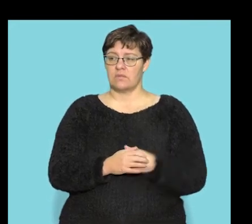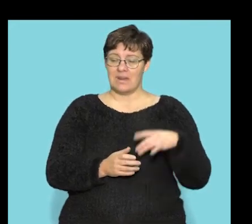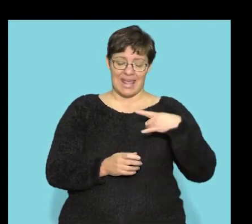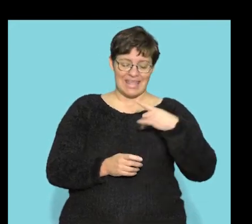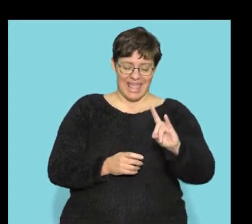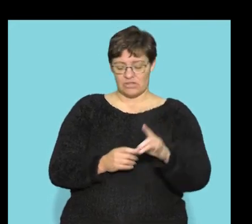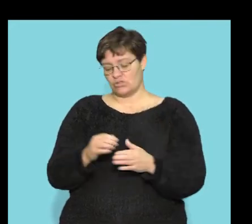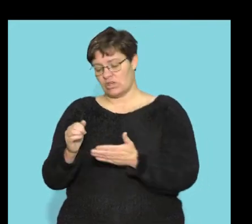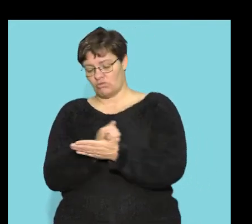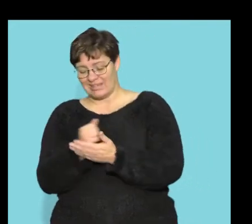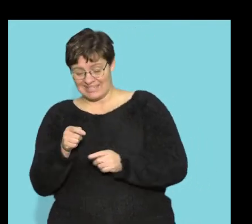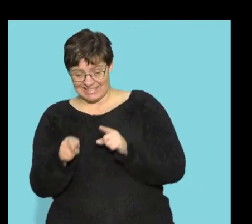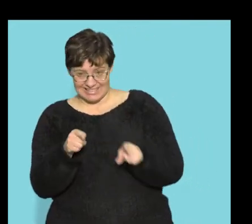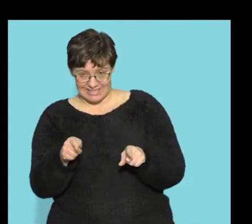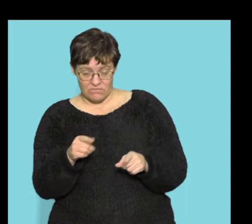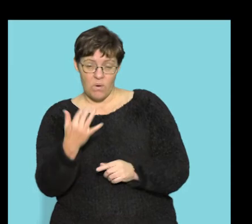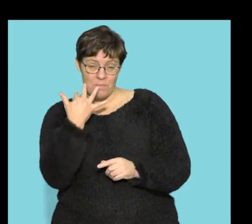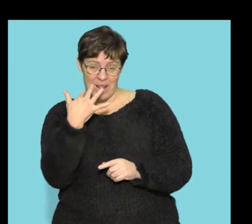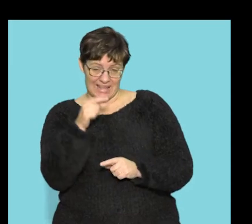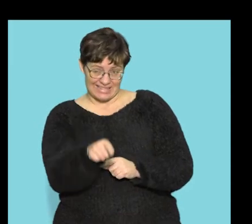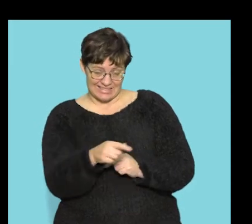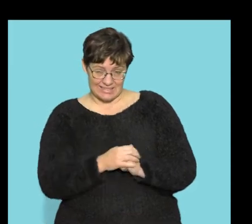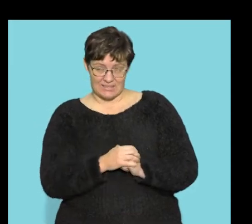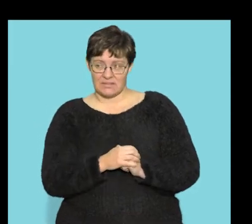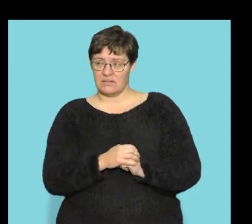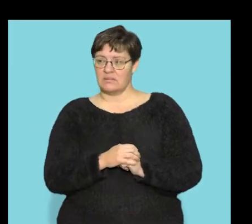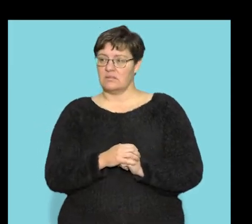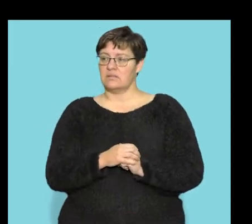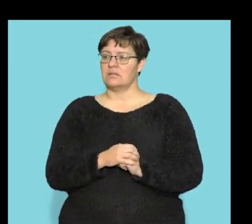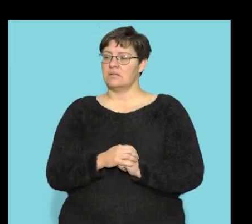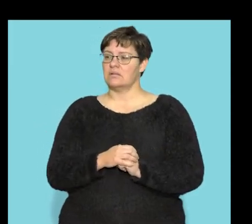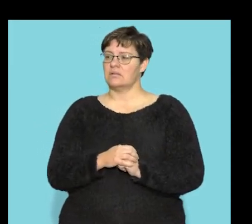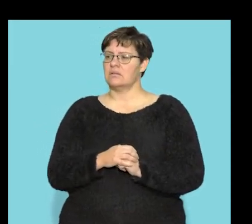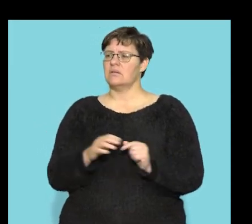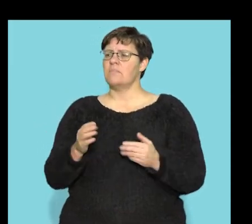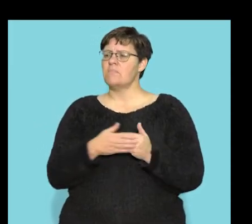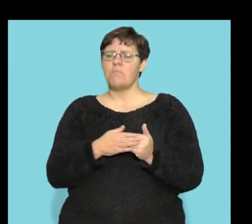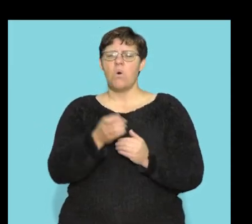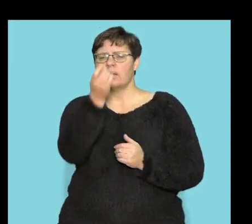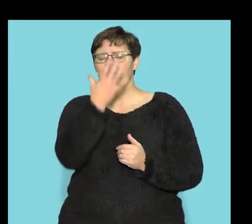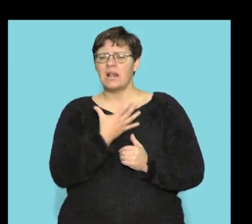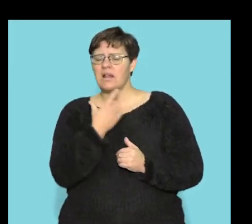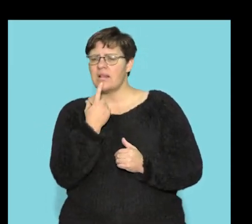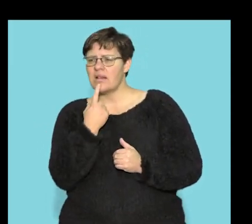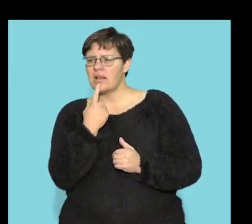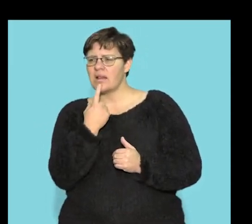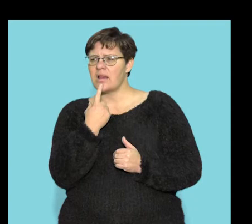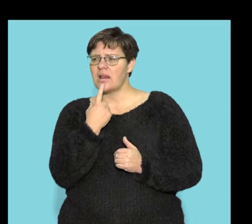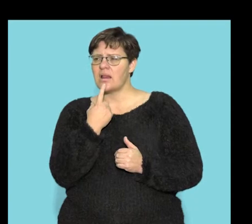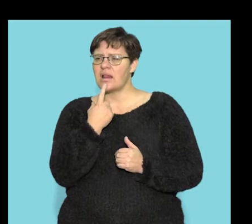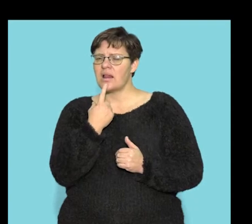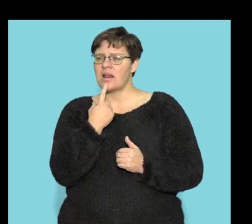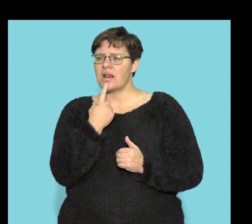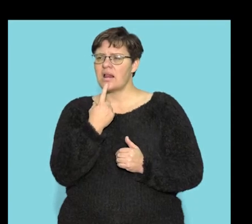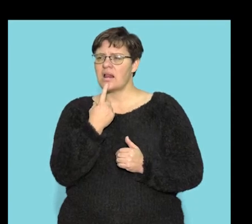purchases of my plastic bags. And what else am I told with regards to my plastic bags?